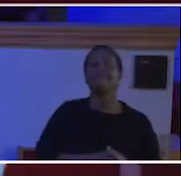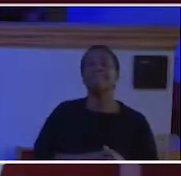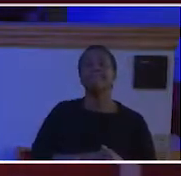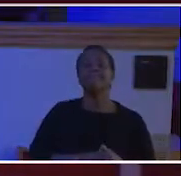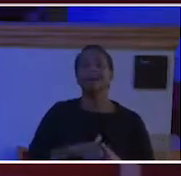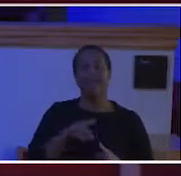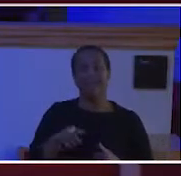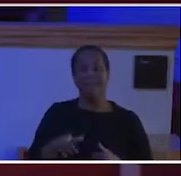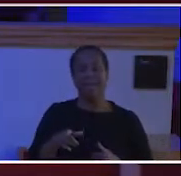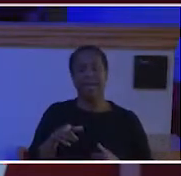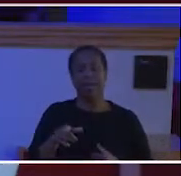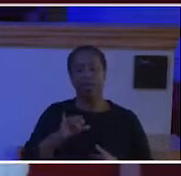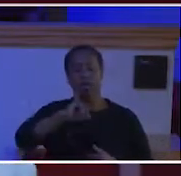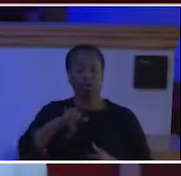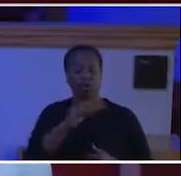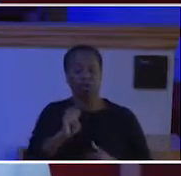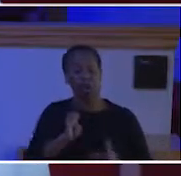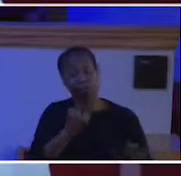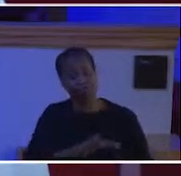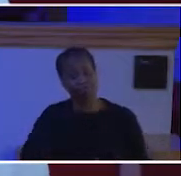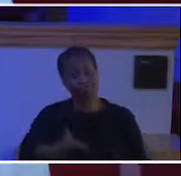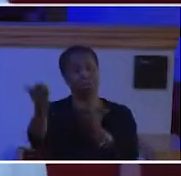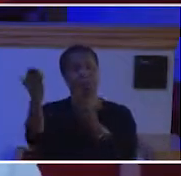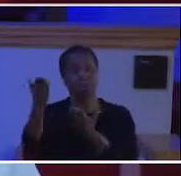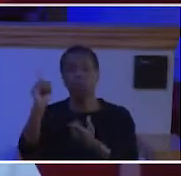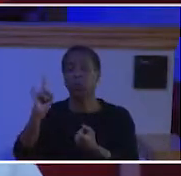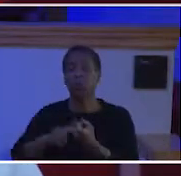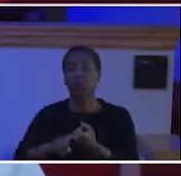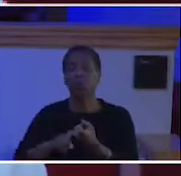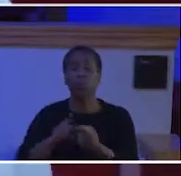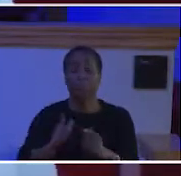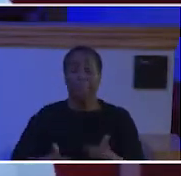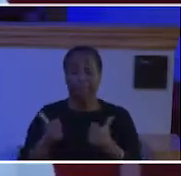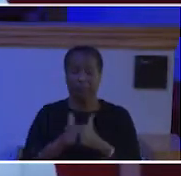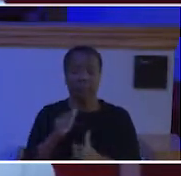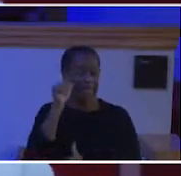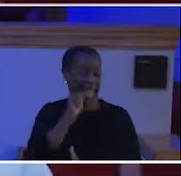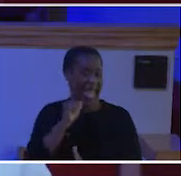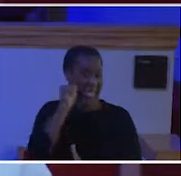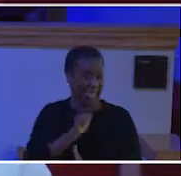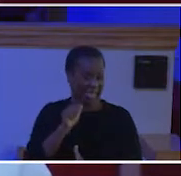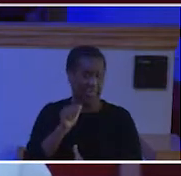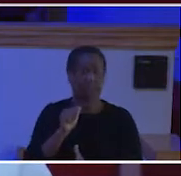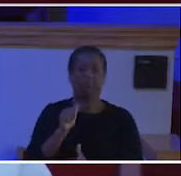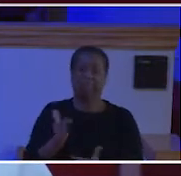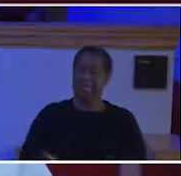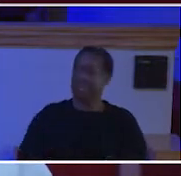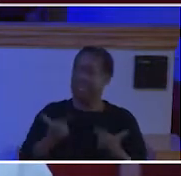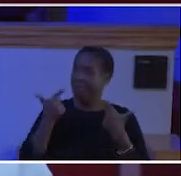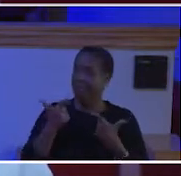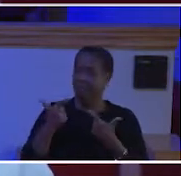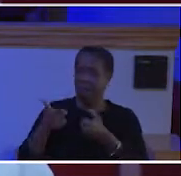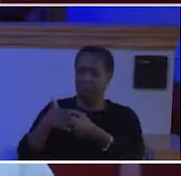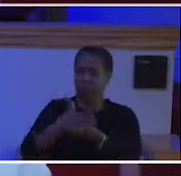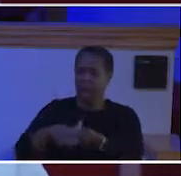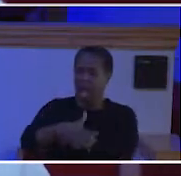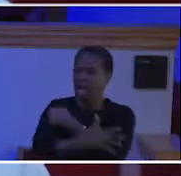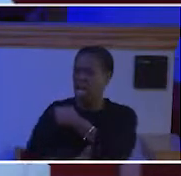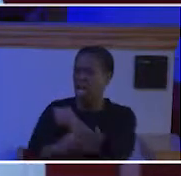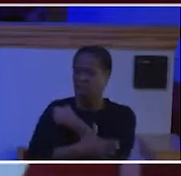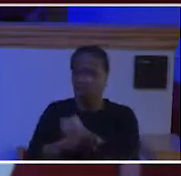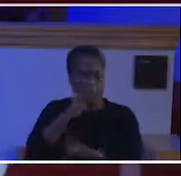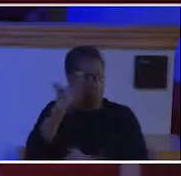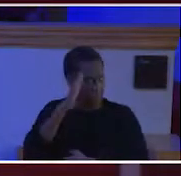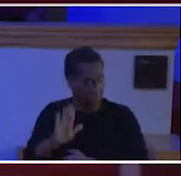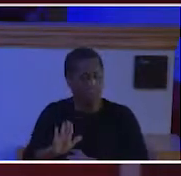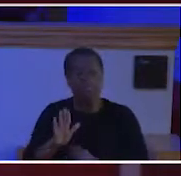was whisked away to an aunt in the eastern part of the country that he had never known before. He stayed with